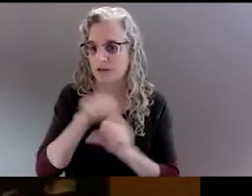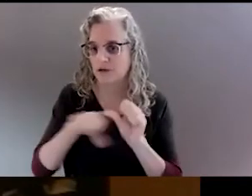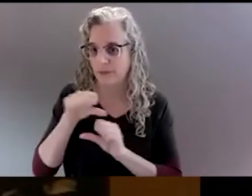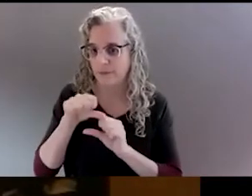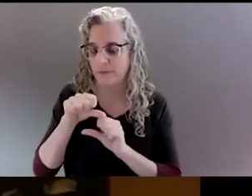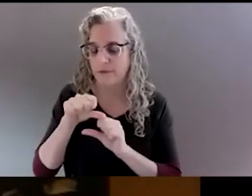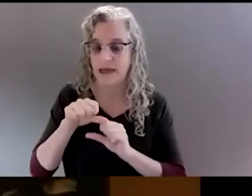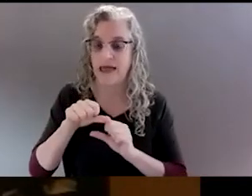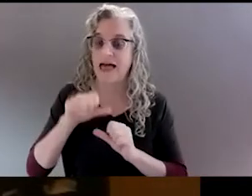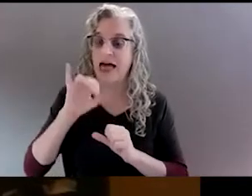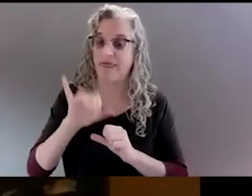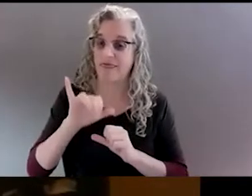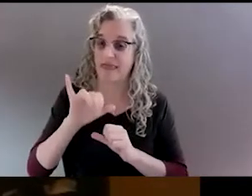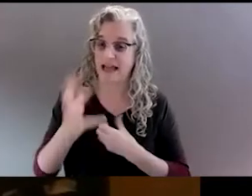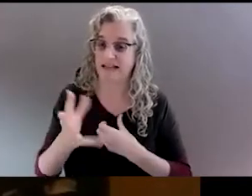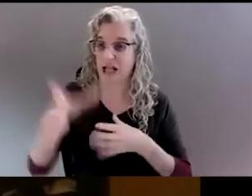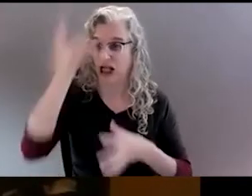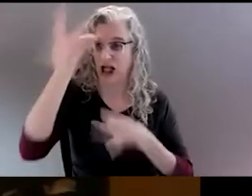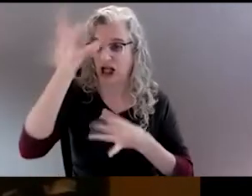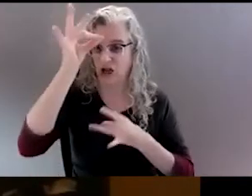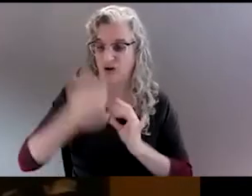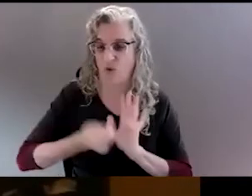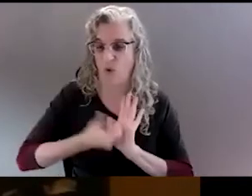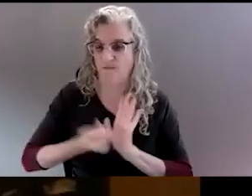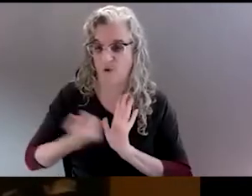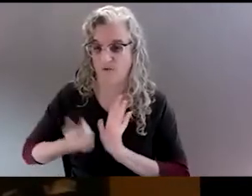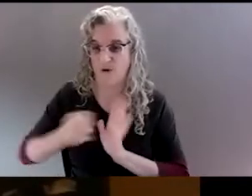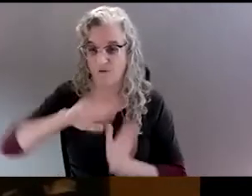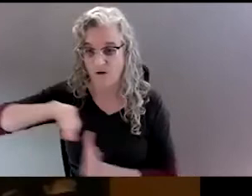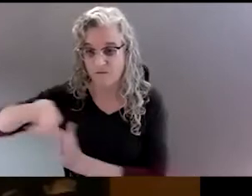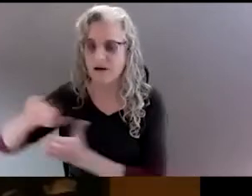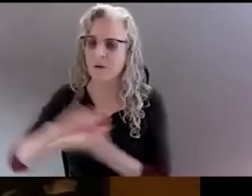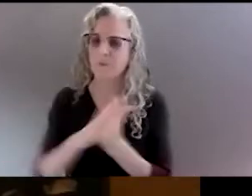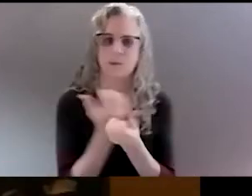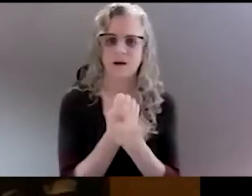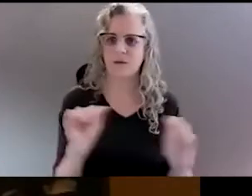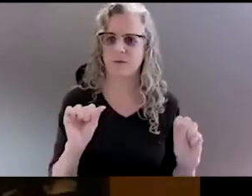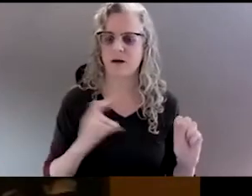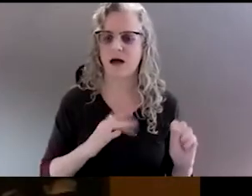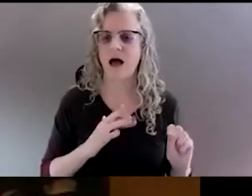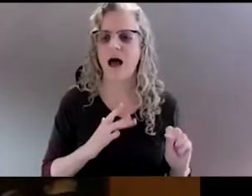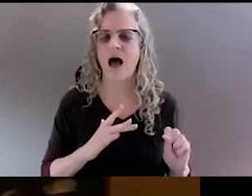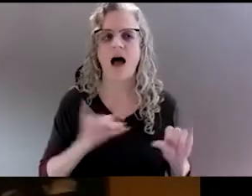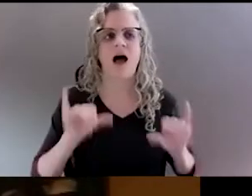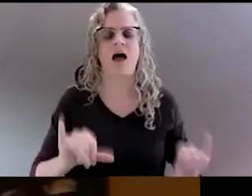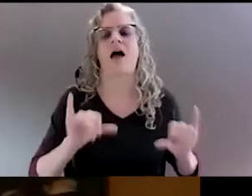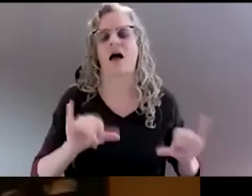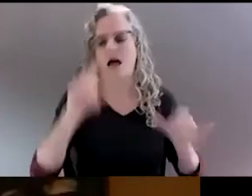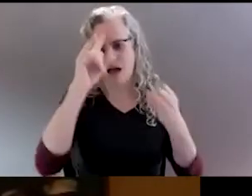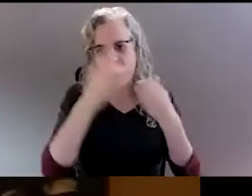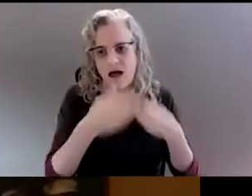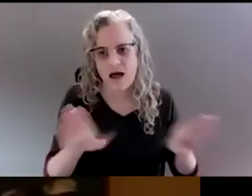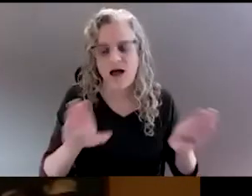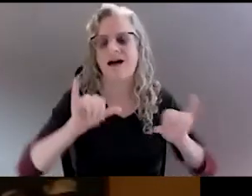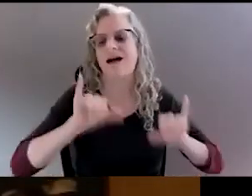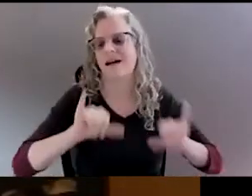And now that I'm on the other side of things, how do I then relate that back to these institutions that I